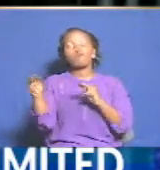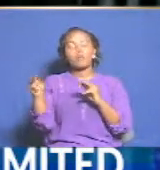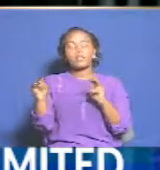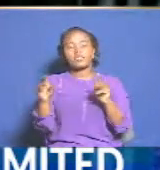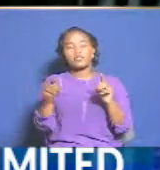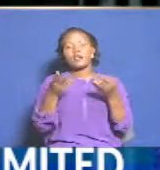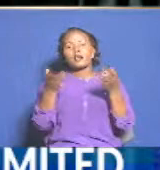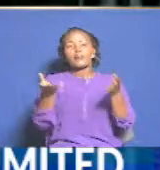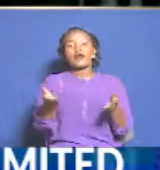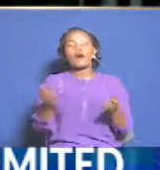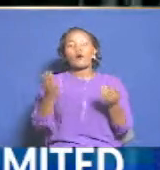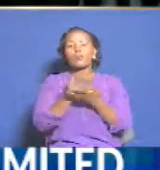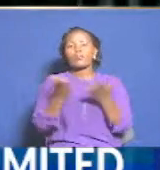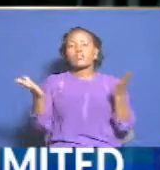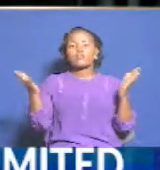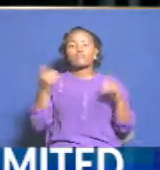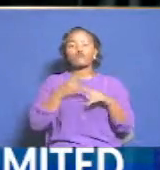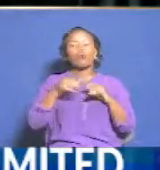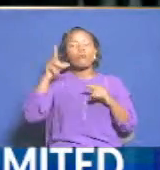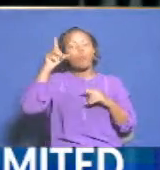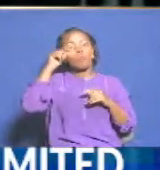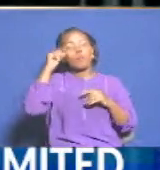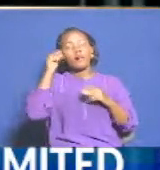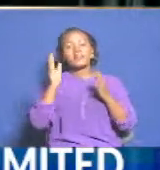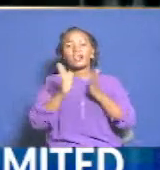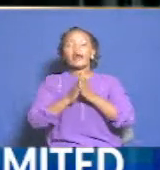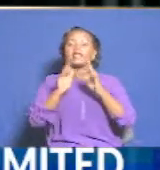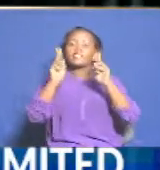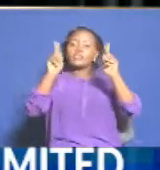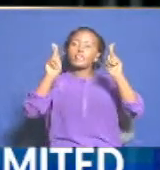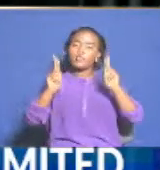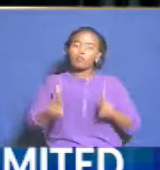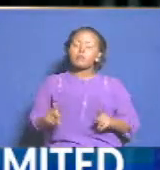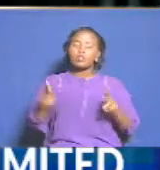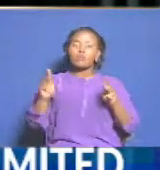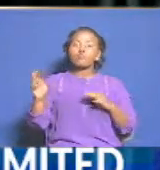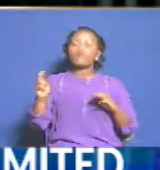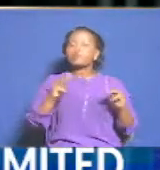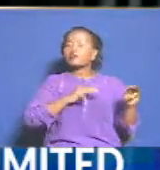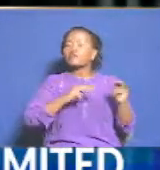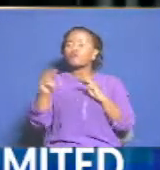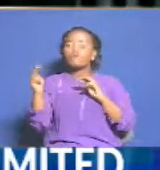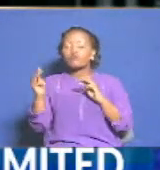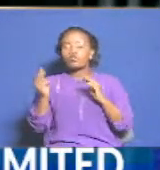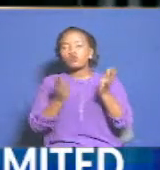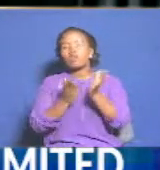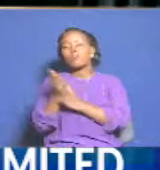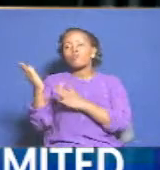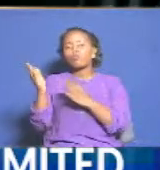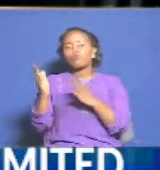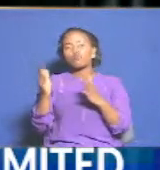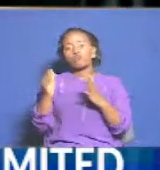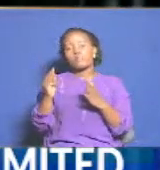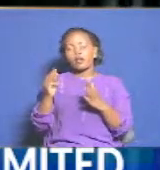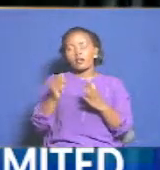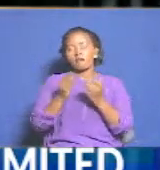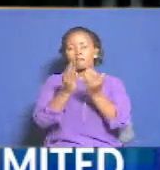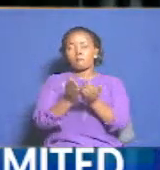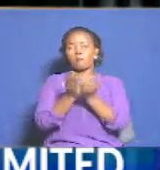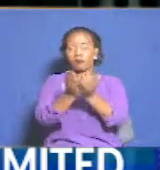from Mombasa and Nairobi will be transferred from rail wagons onto wagon